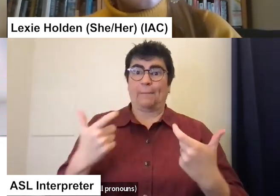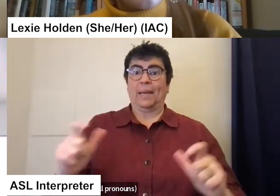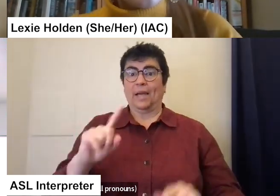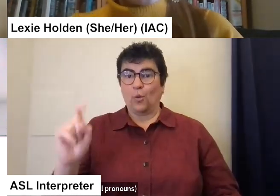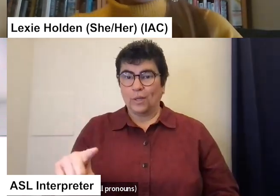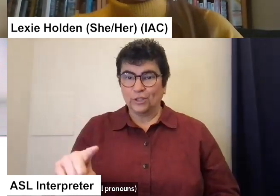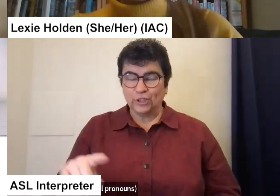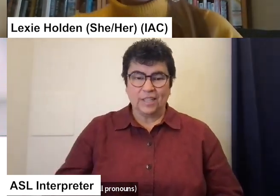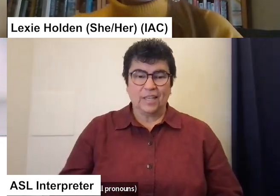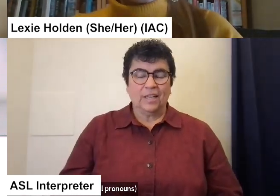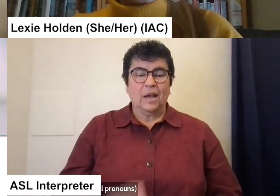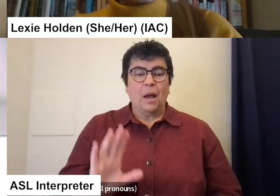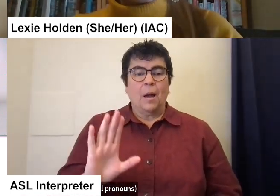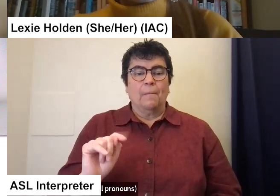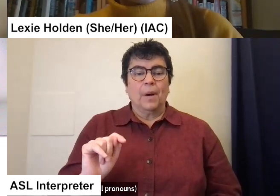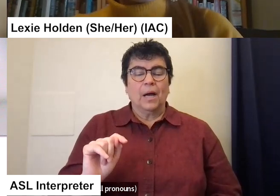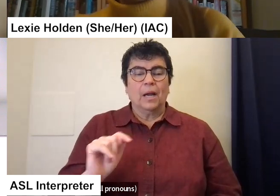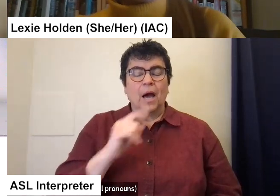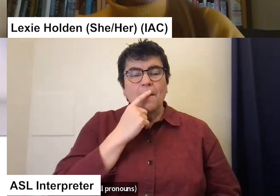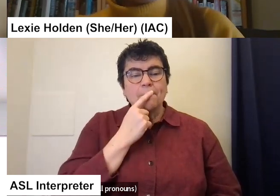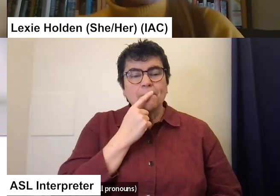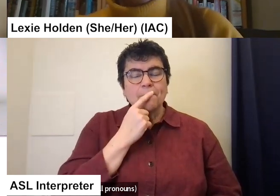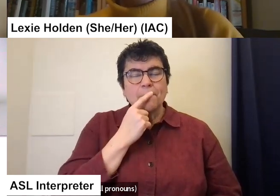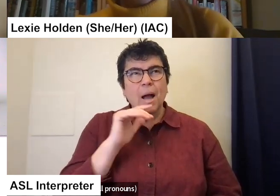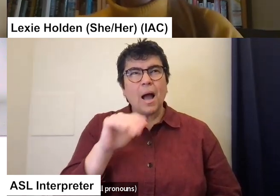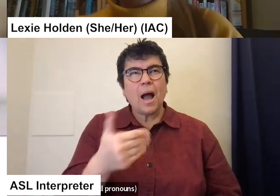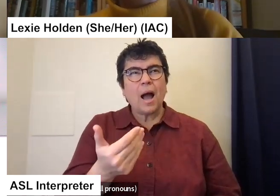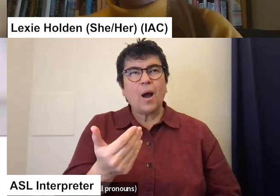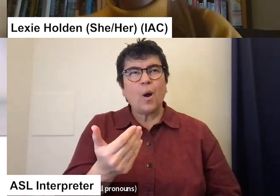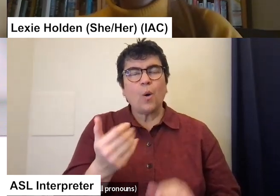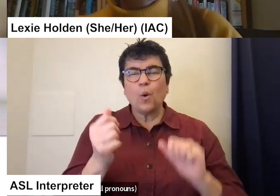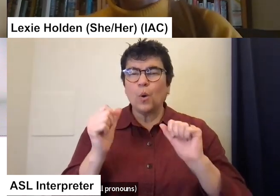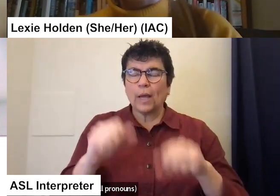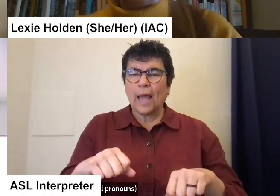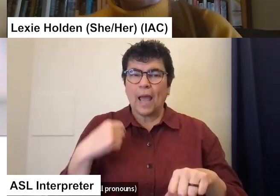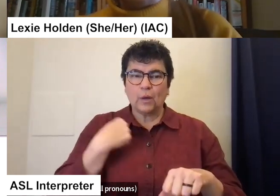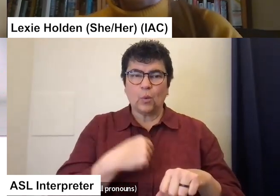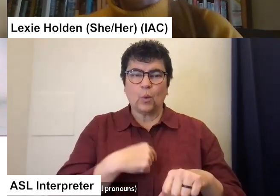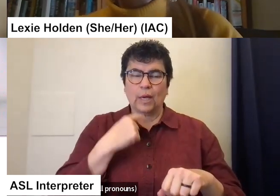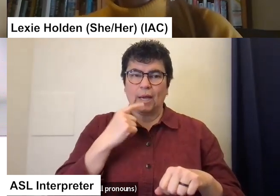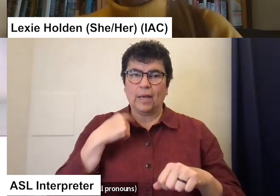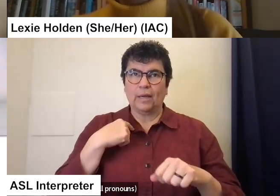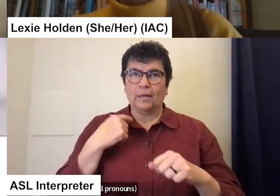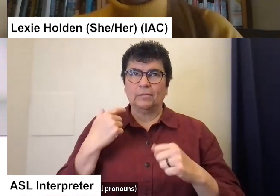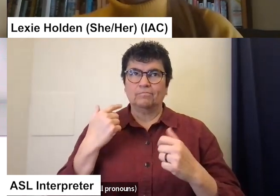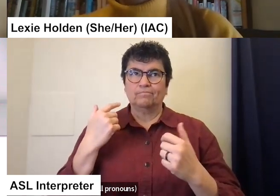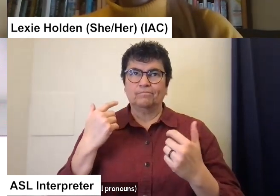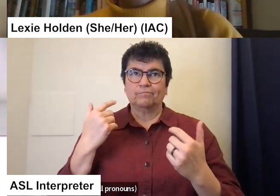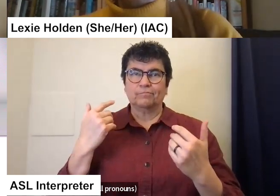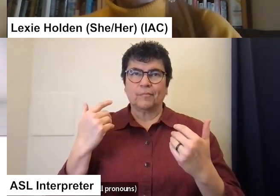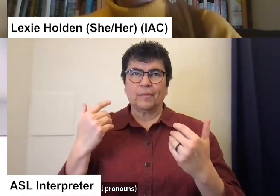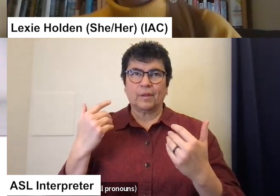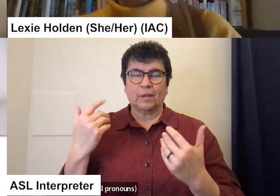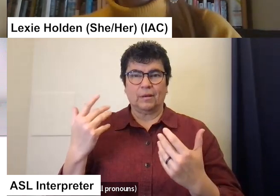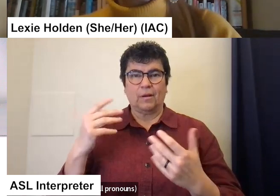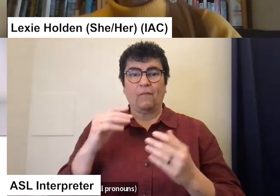question. But so how can we bring food justice into